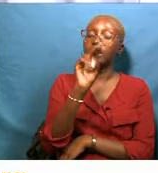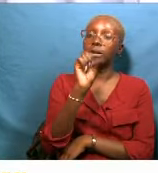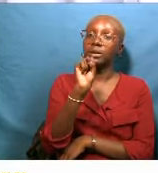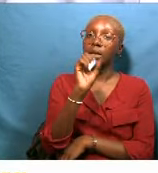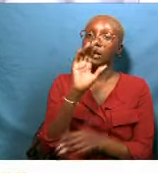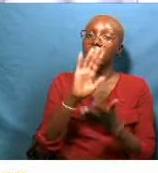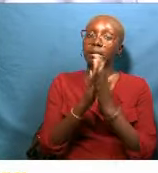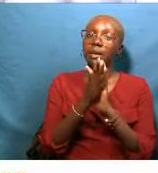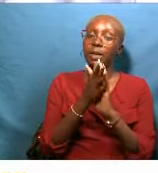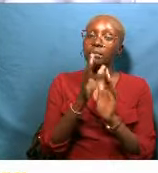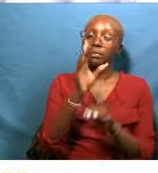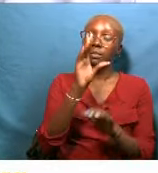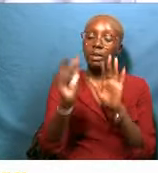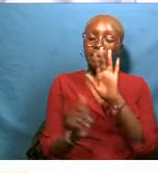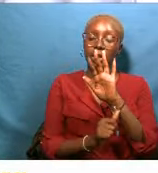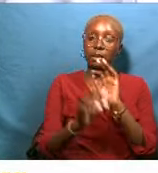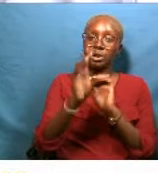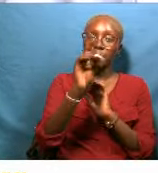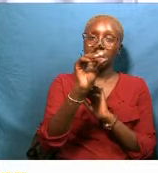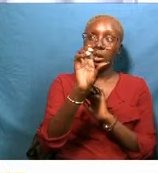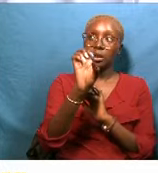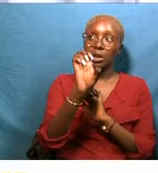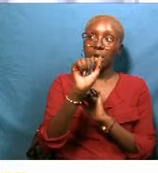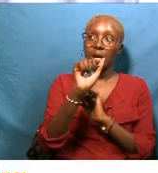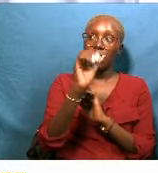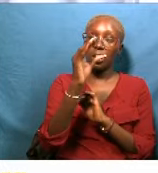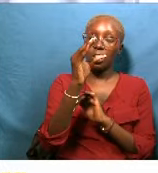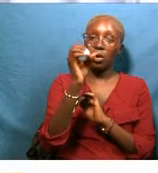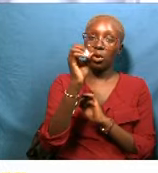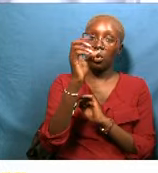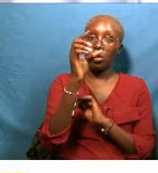archdeacon, come forward now and make it known.